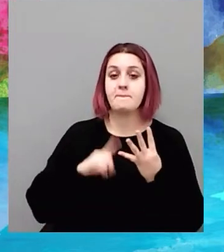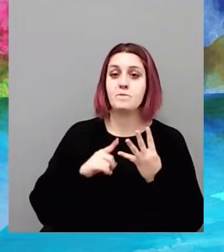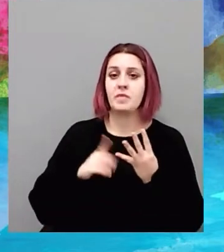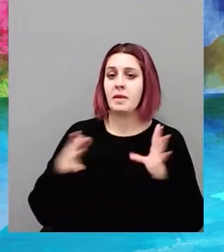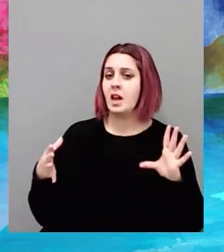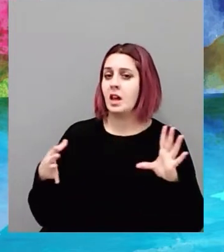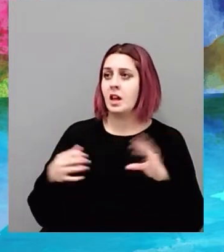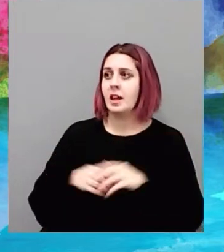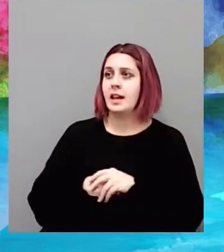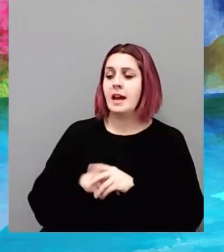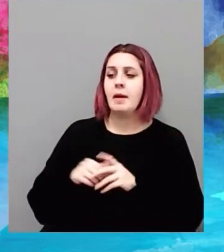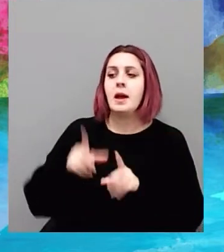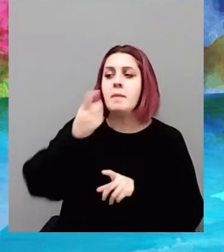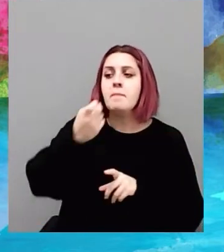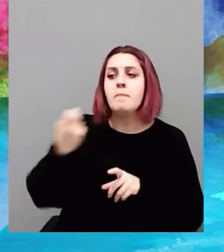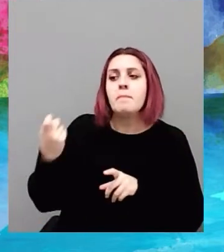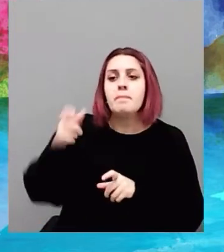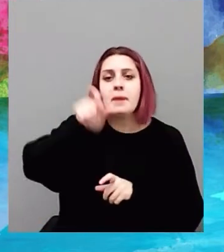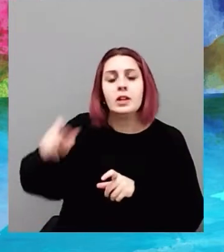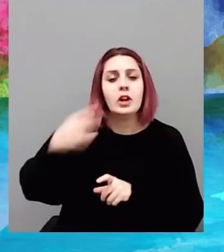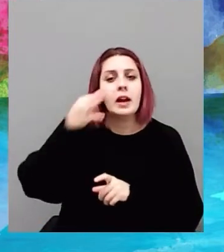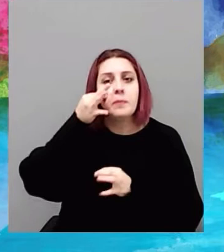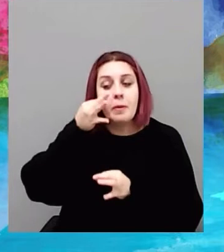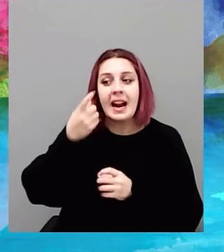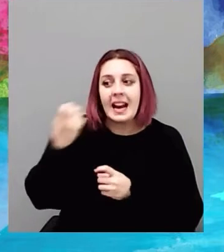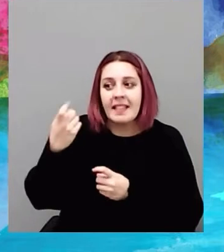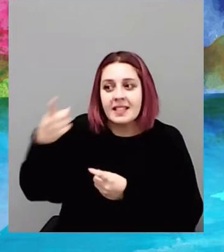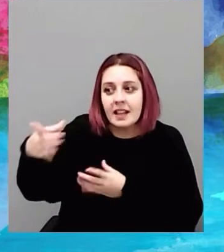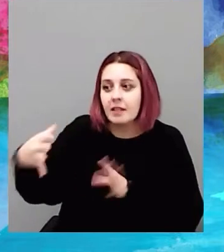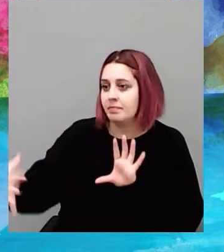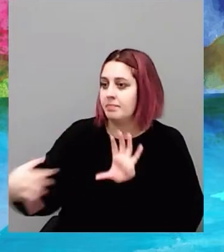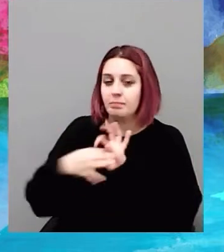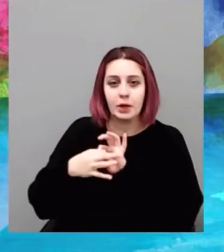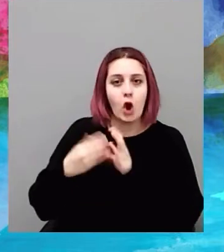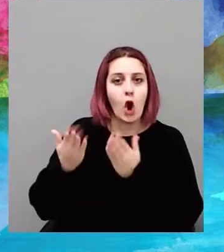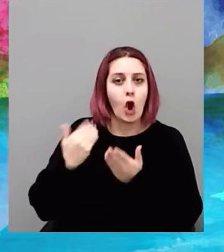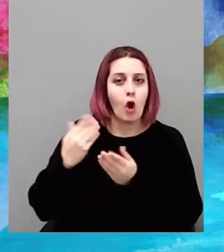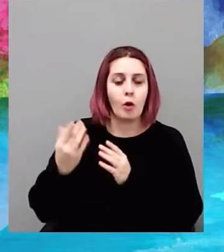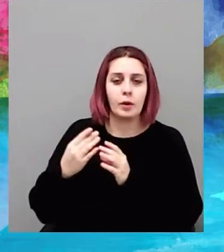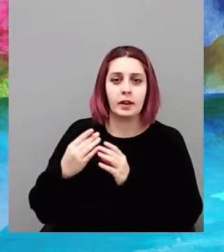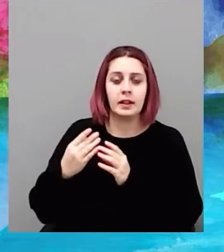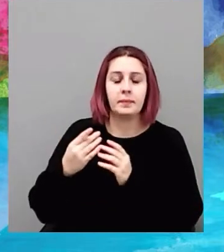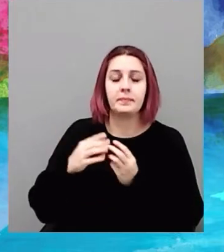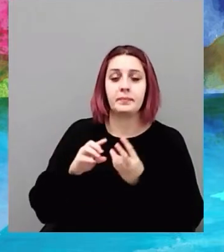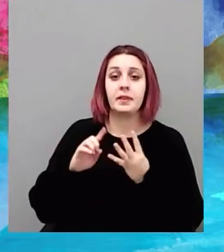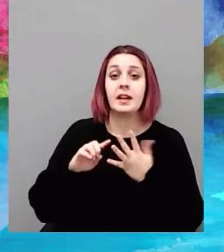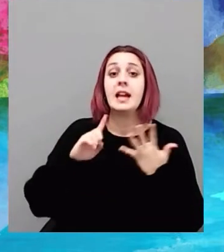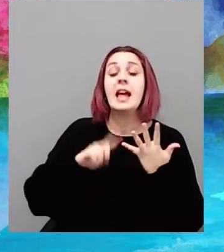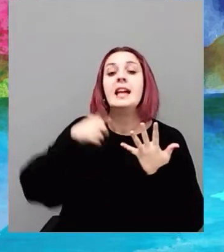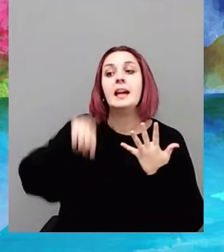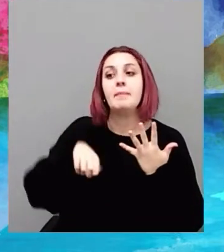And also very important is the user's feedback analysis to make sure that what the